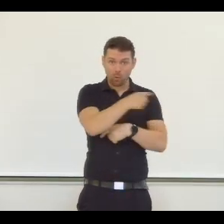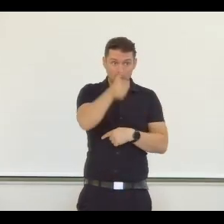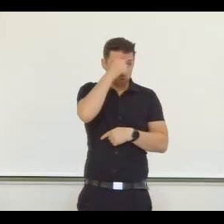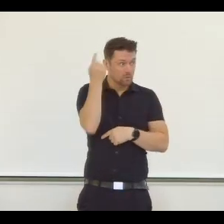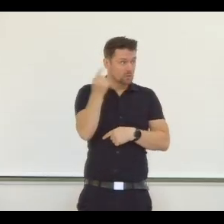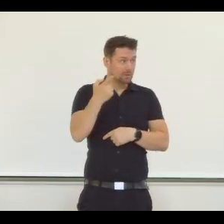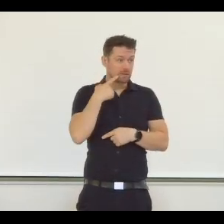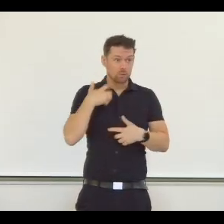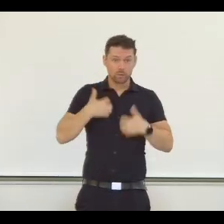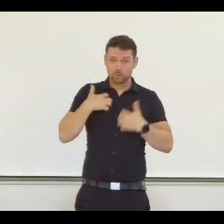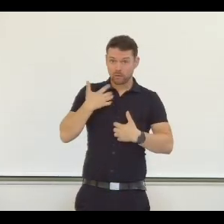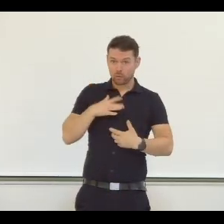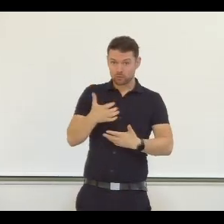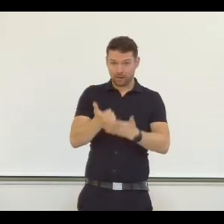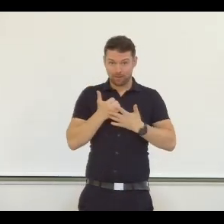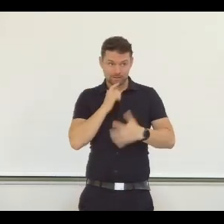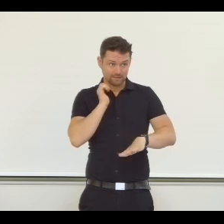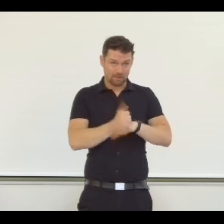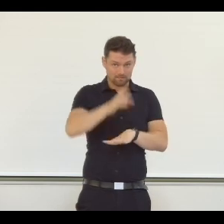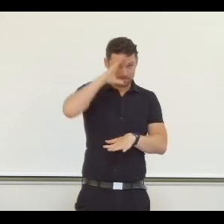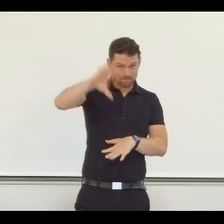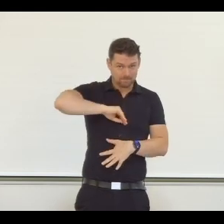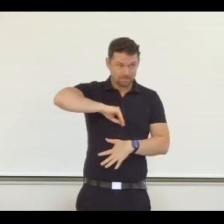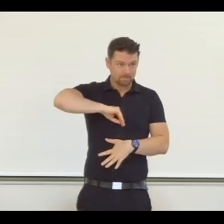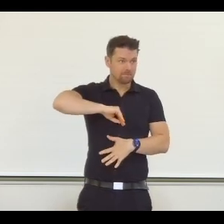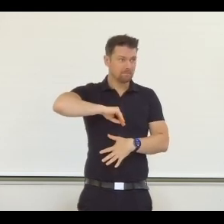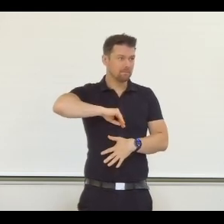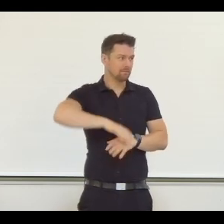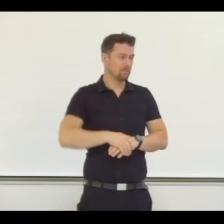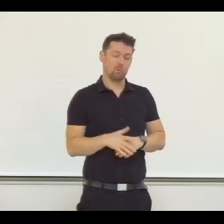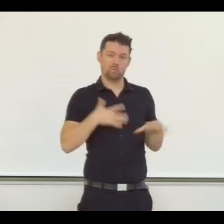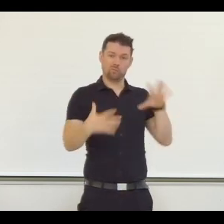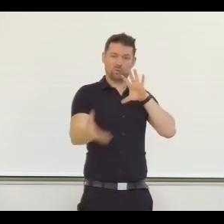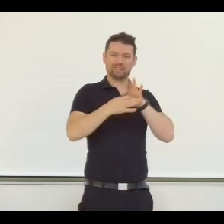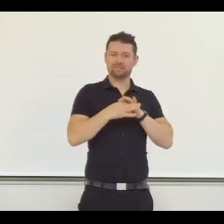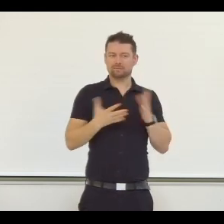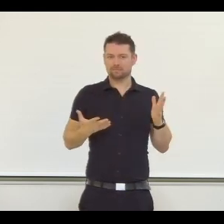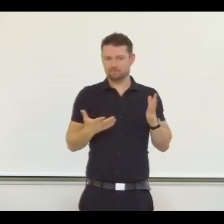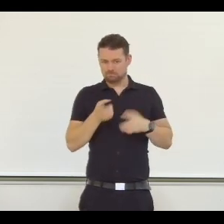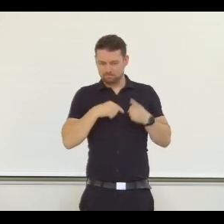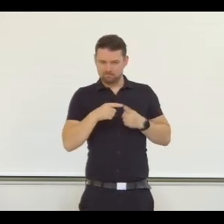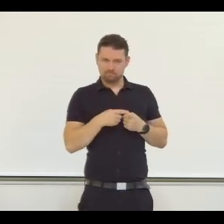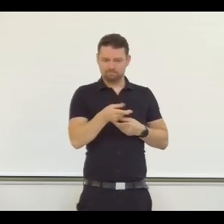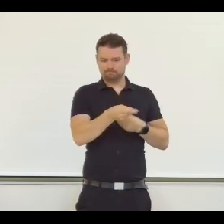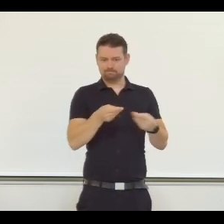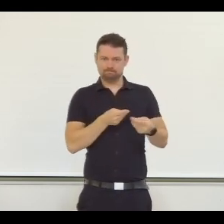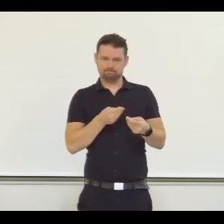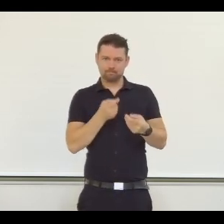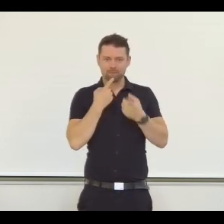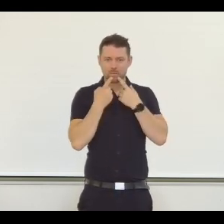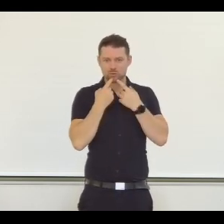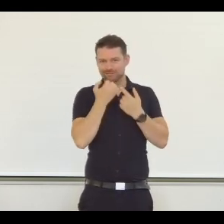this up, let us know or contact me. We can exchange details.